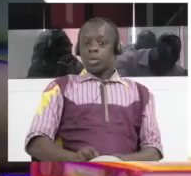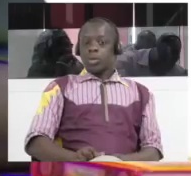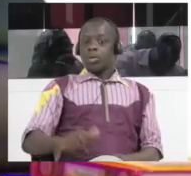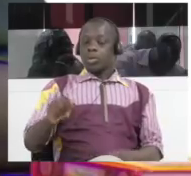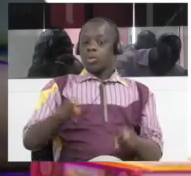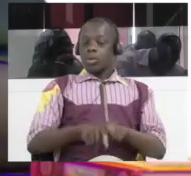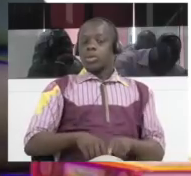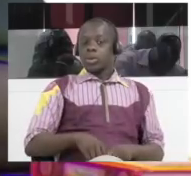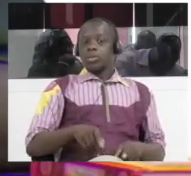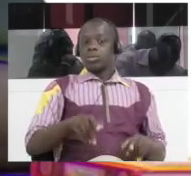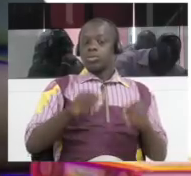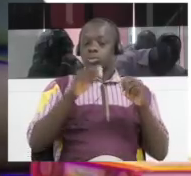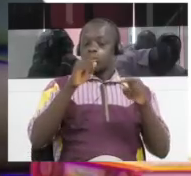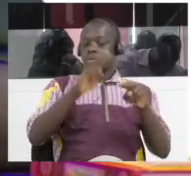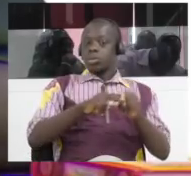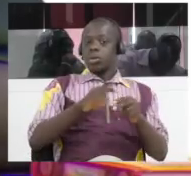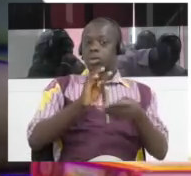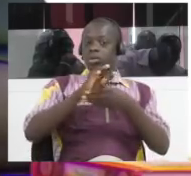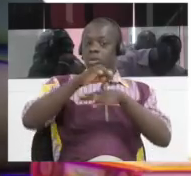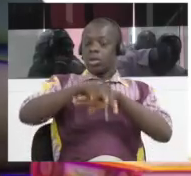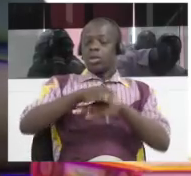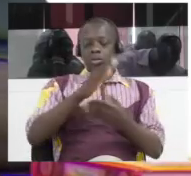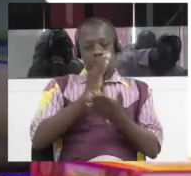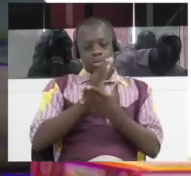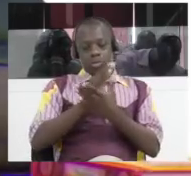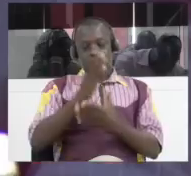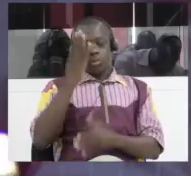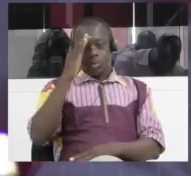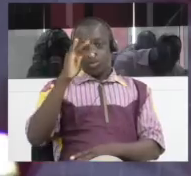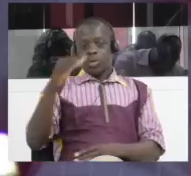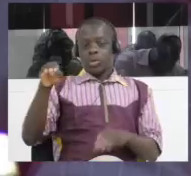to neutralize Fajara Barracks. So then definitely they were part of the group.